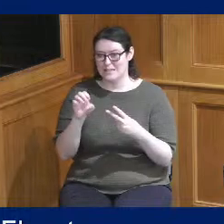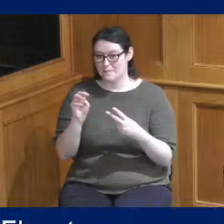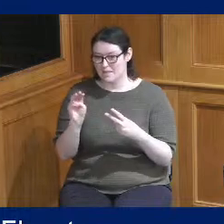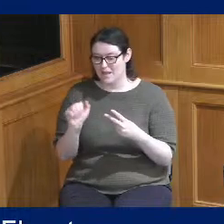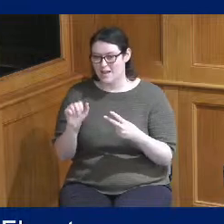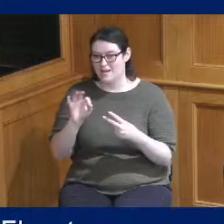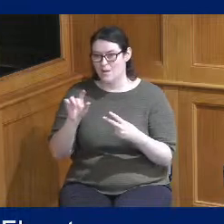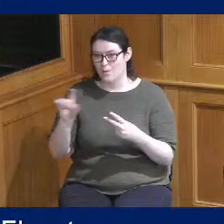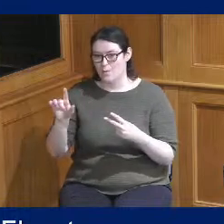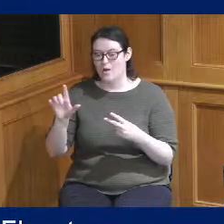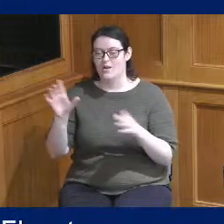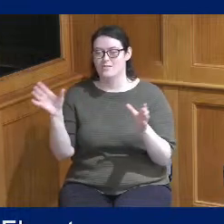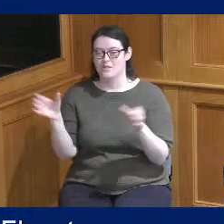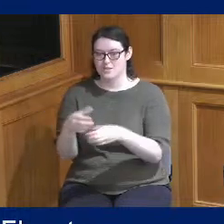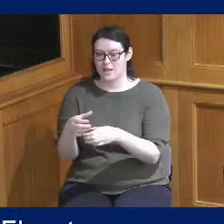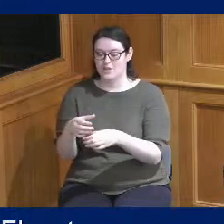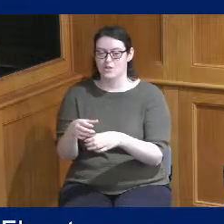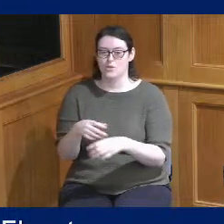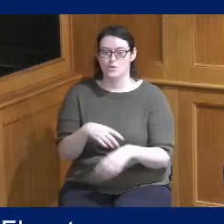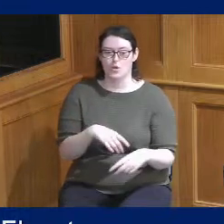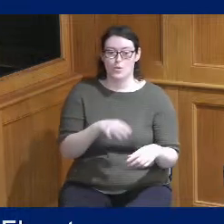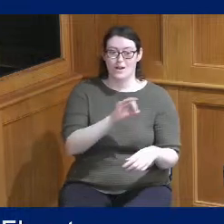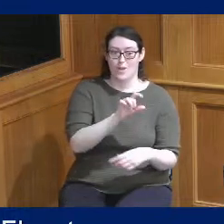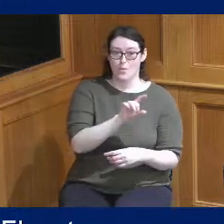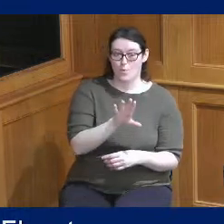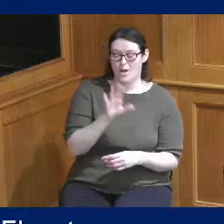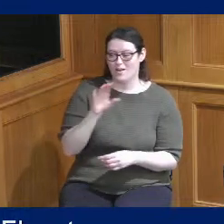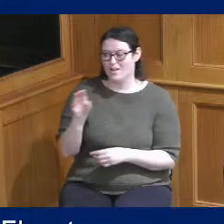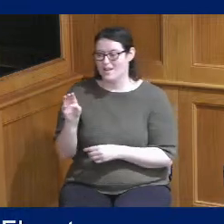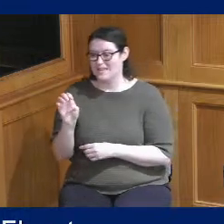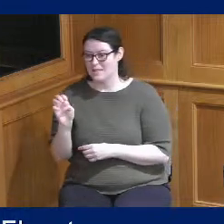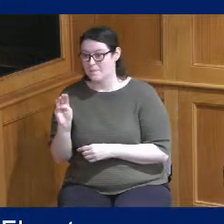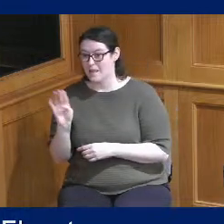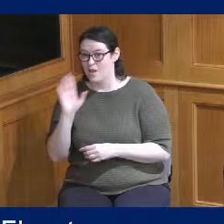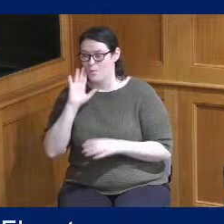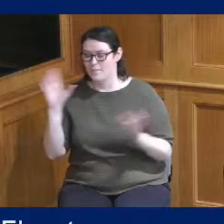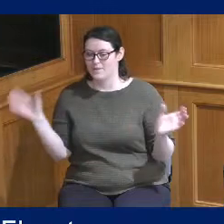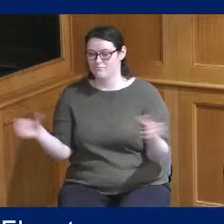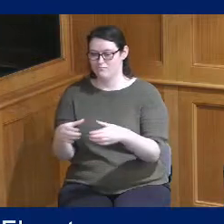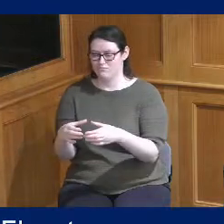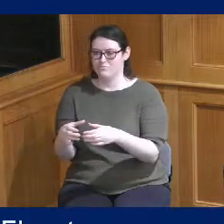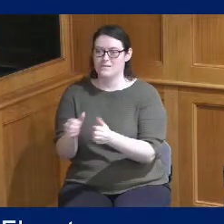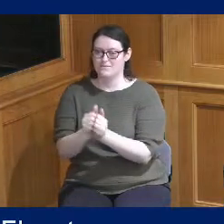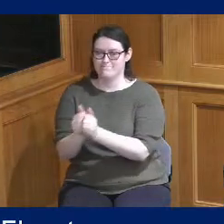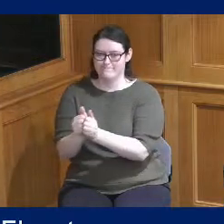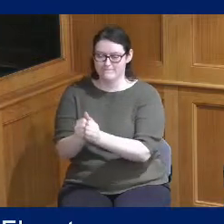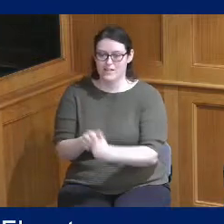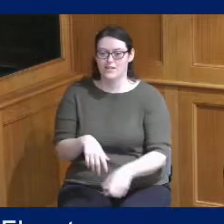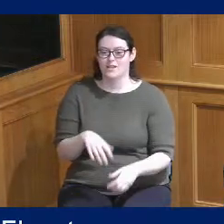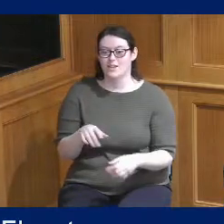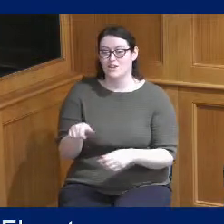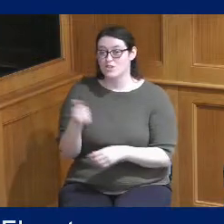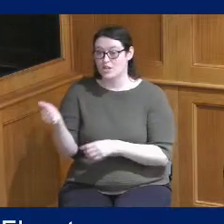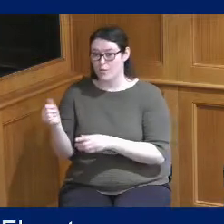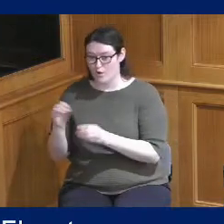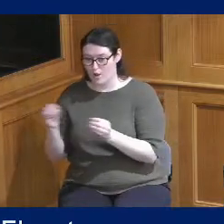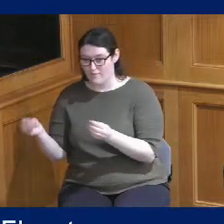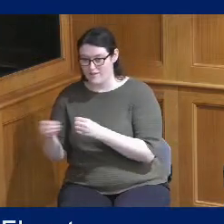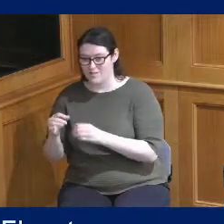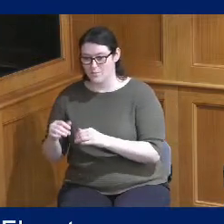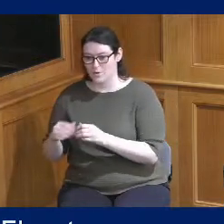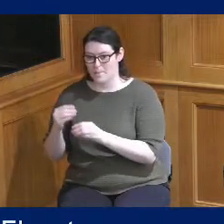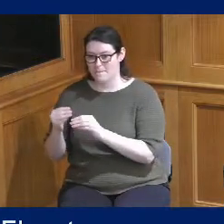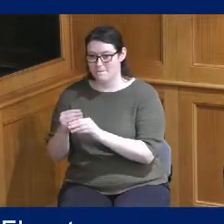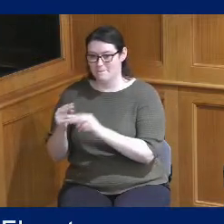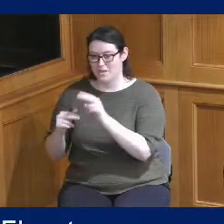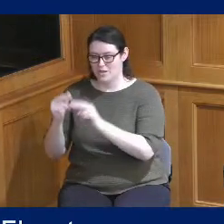out in Springdale, where we're co-locating 911 and EMA, the satellite office that we're currently constructing in Forest Park,